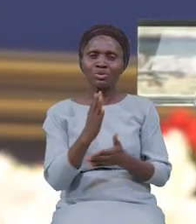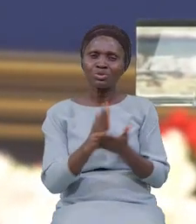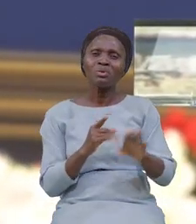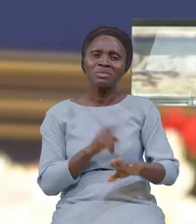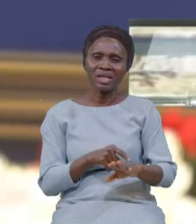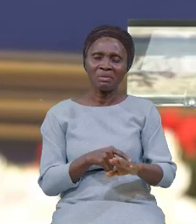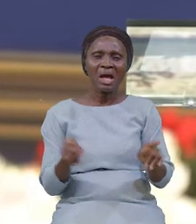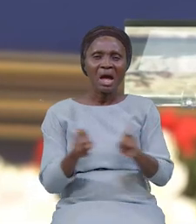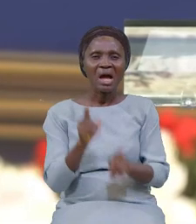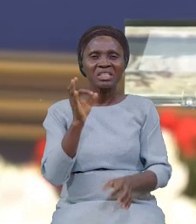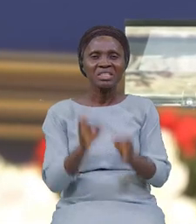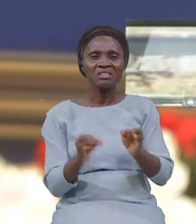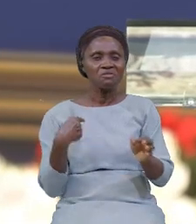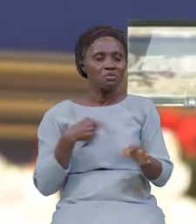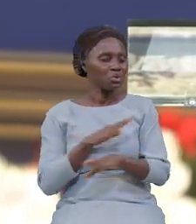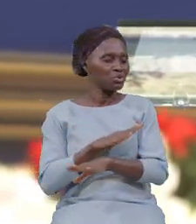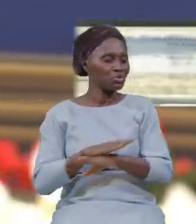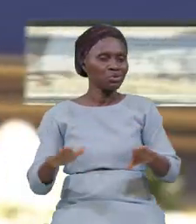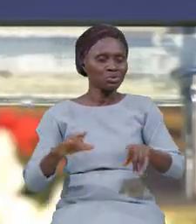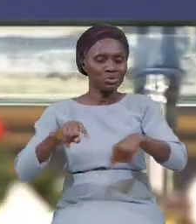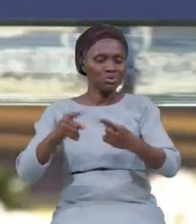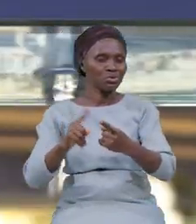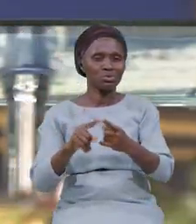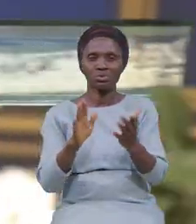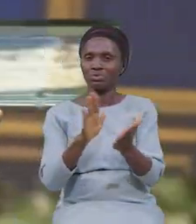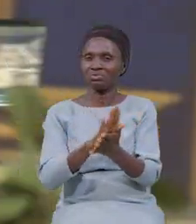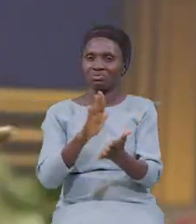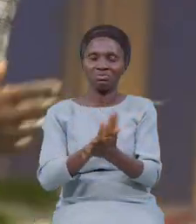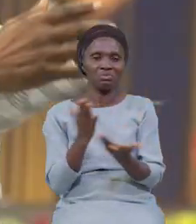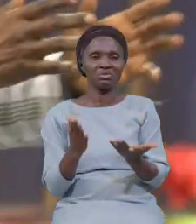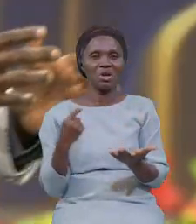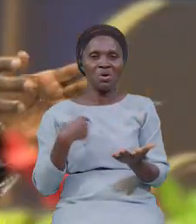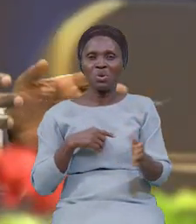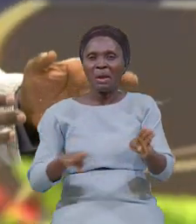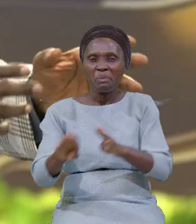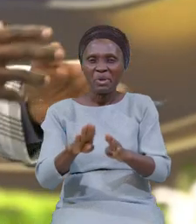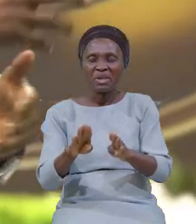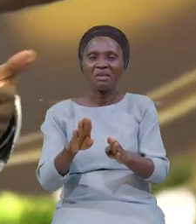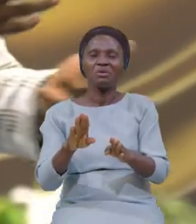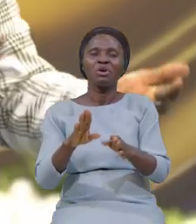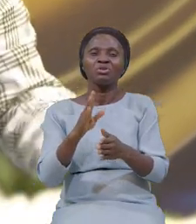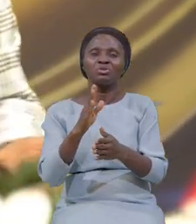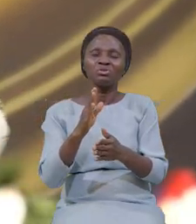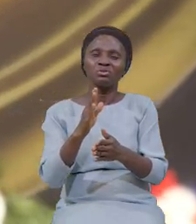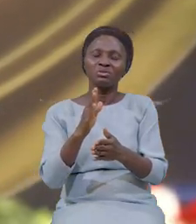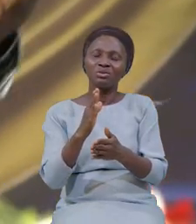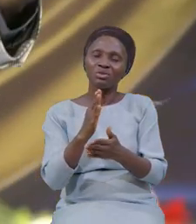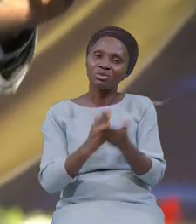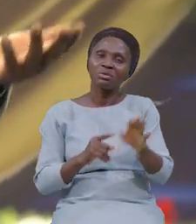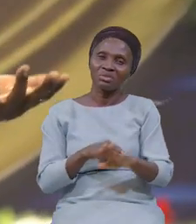read any literature book. We do things as if we have not even heard of other